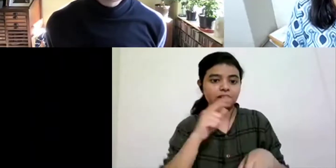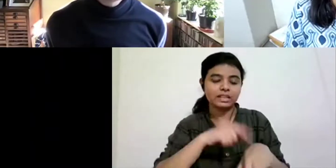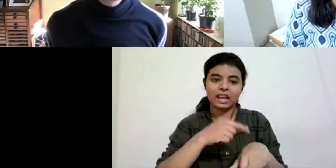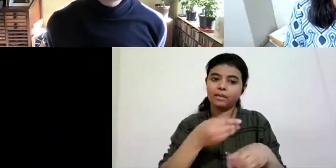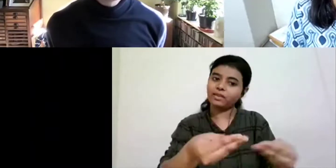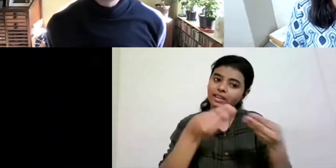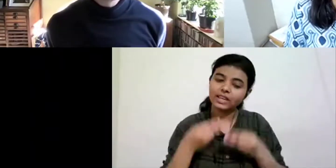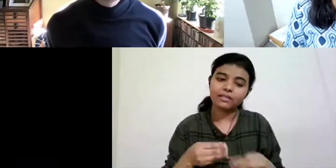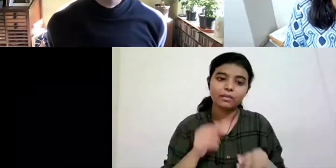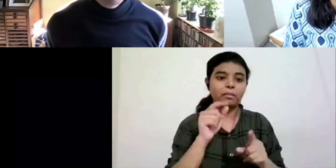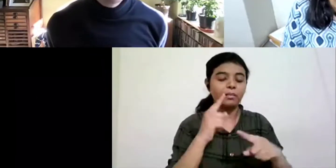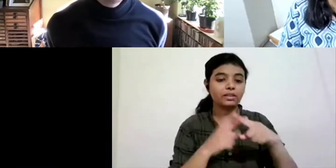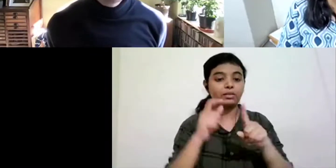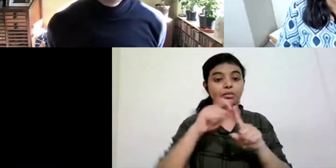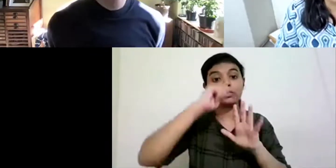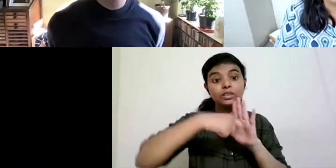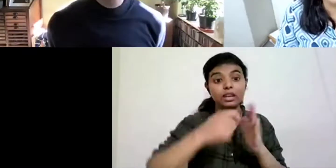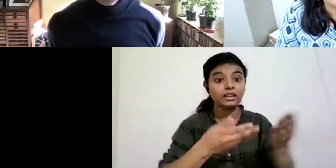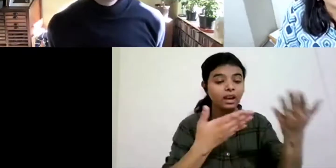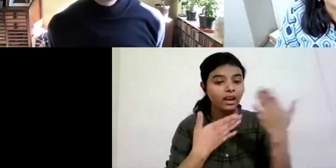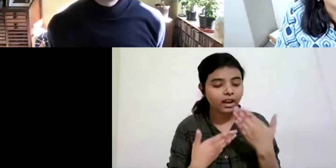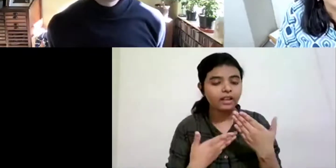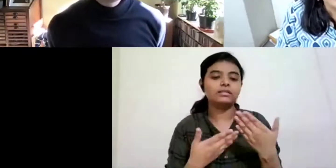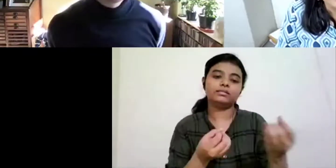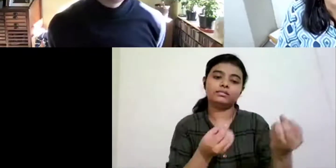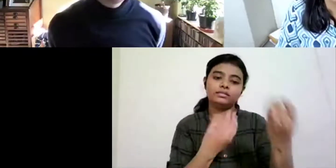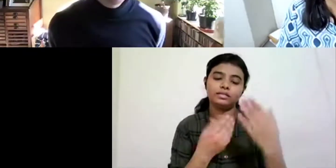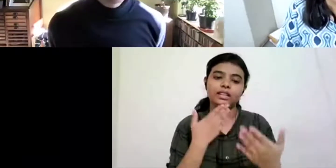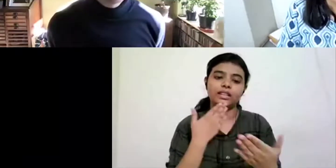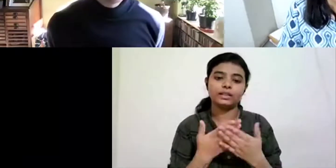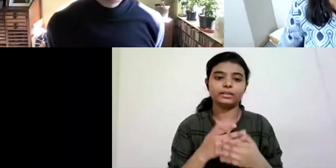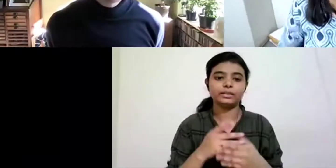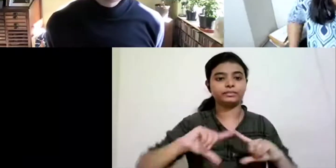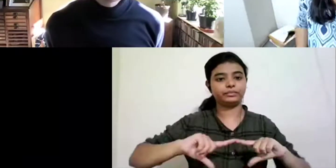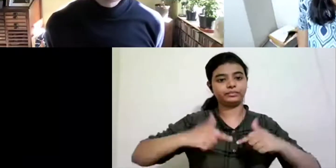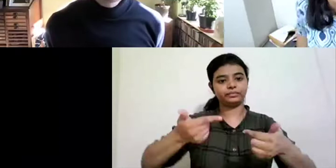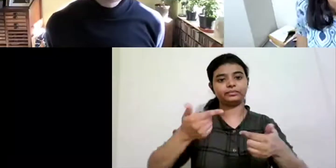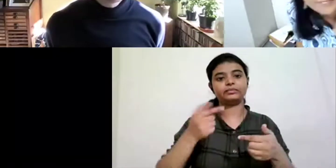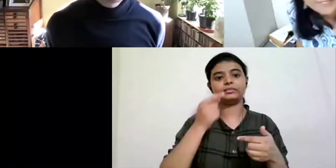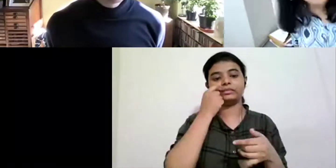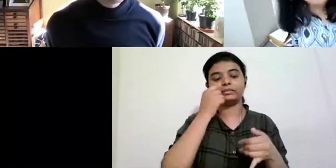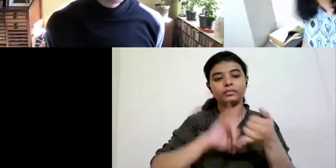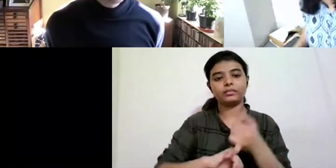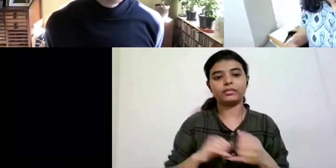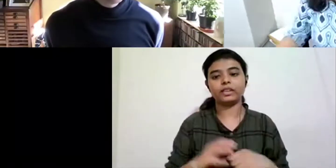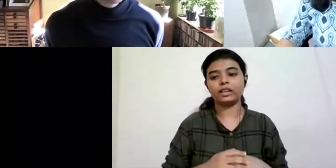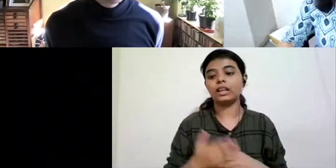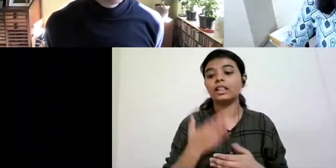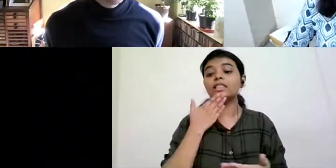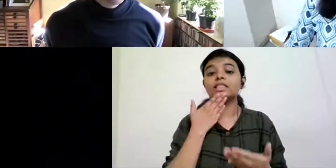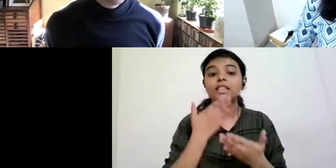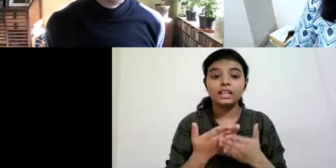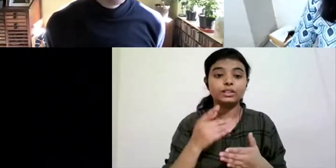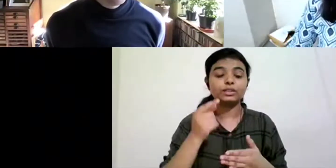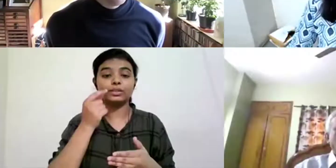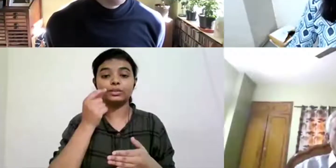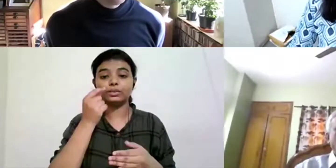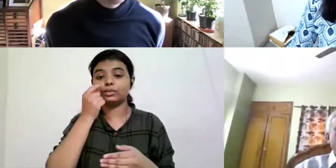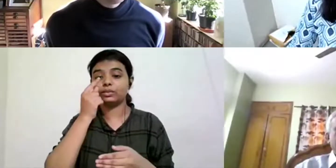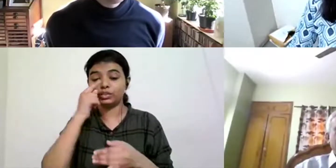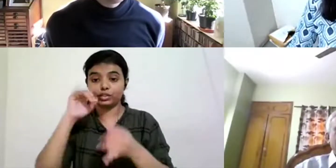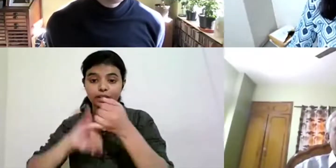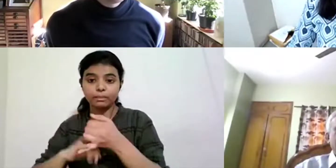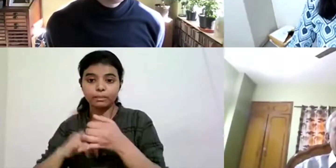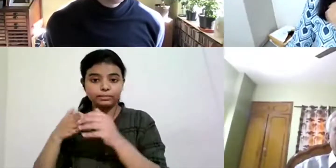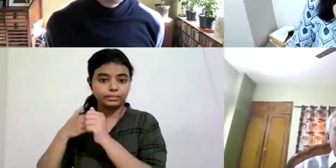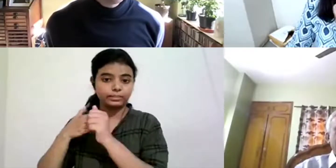and your projects with us. Professor Sati. Thank you, Shilpa, for moderating the sessions